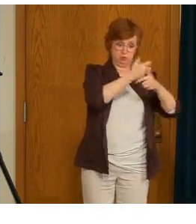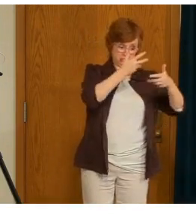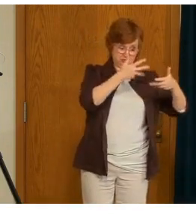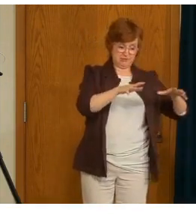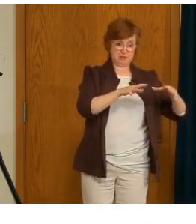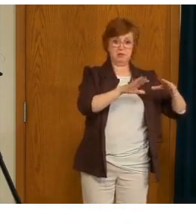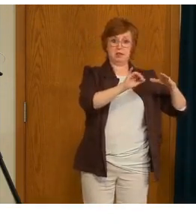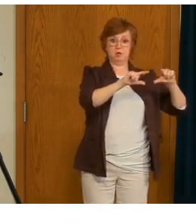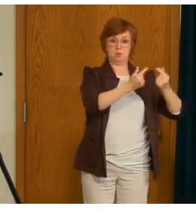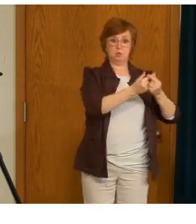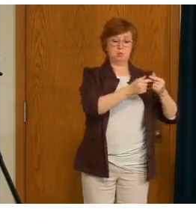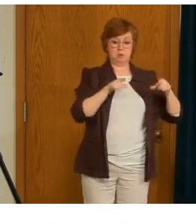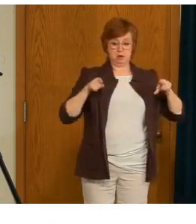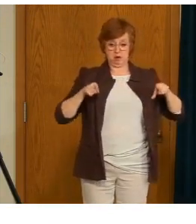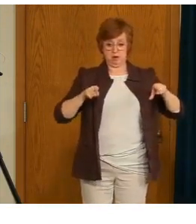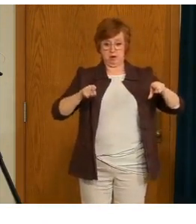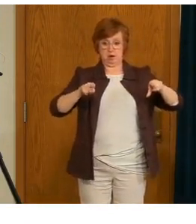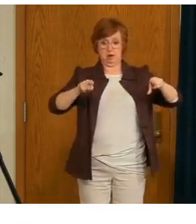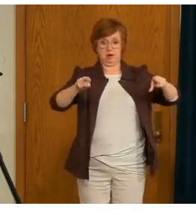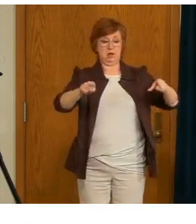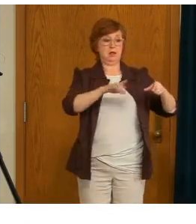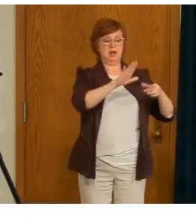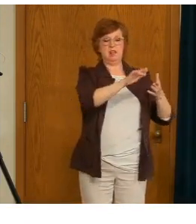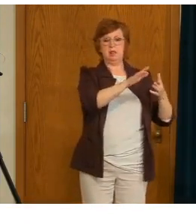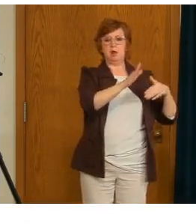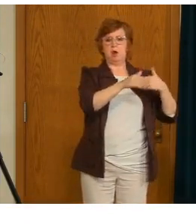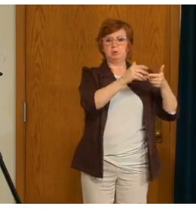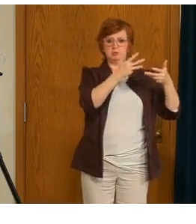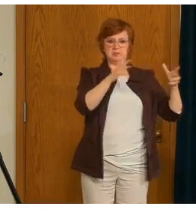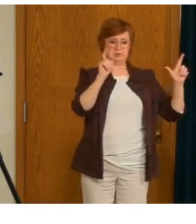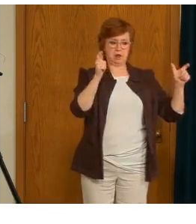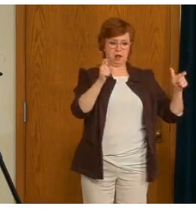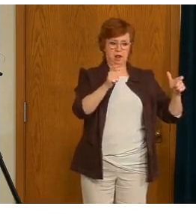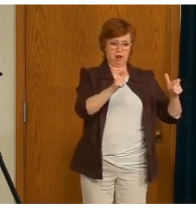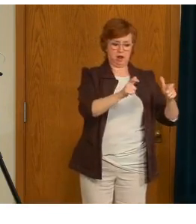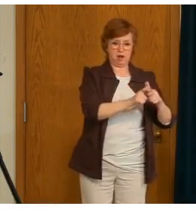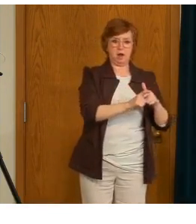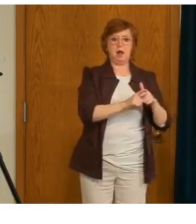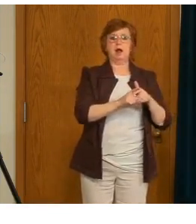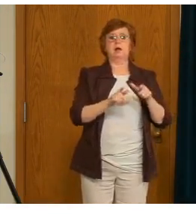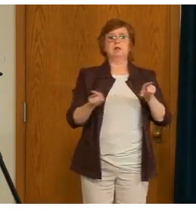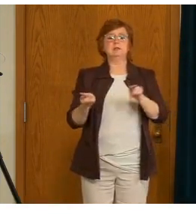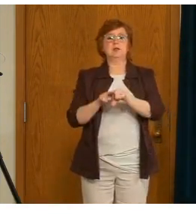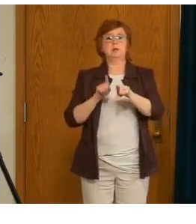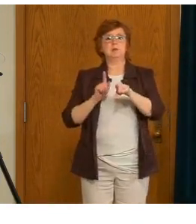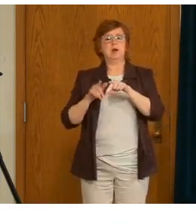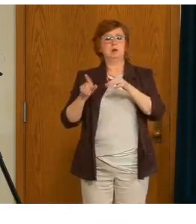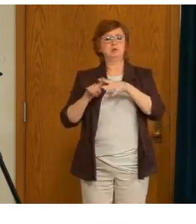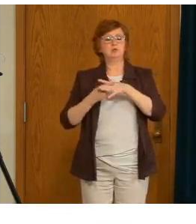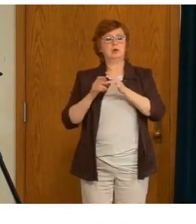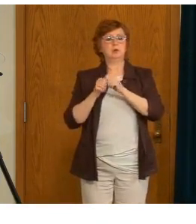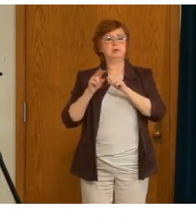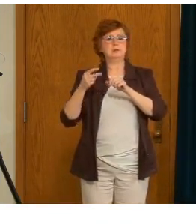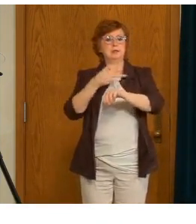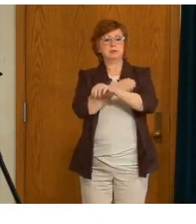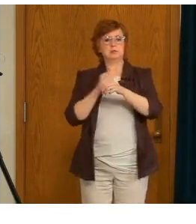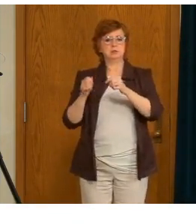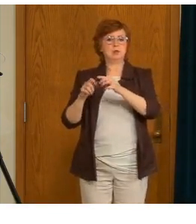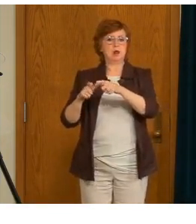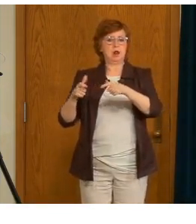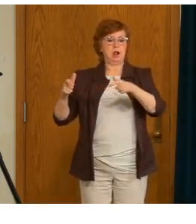that that is sooner, but we're well within the 16 weeks that NACI